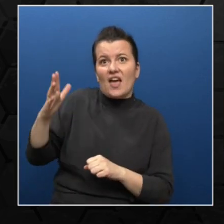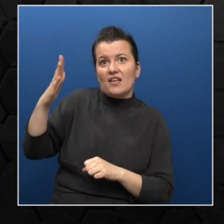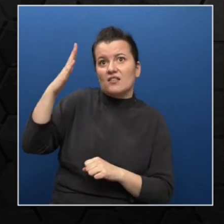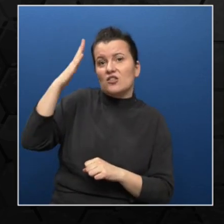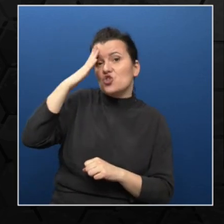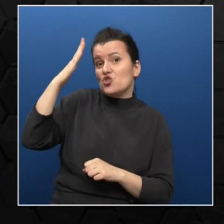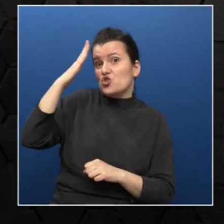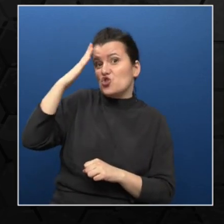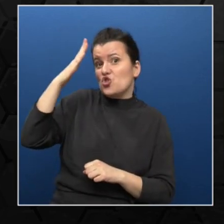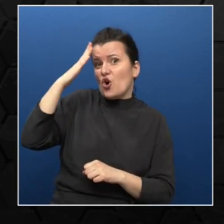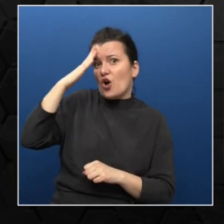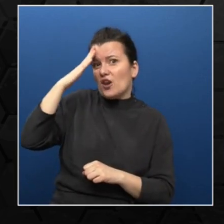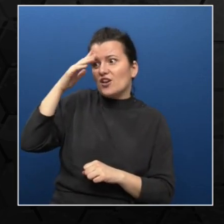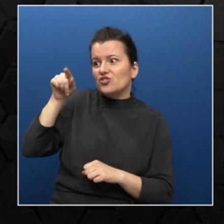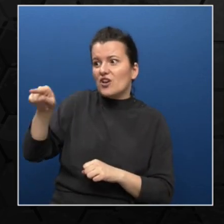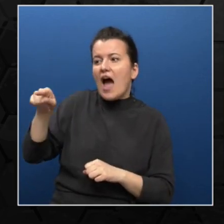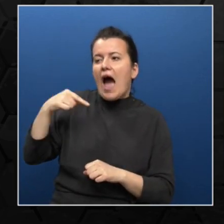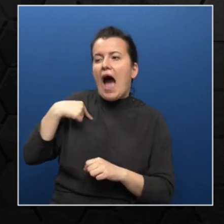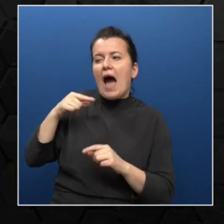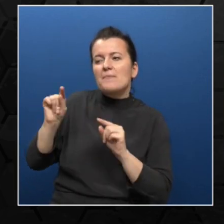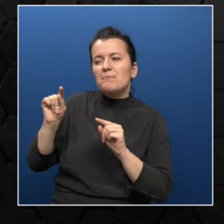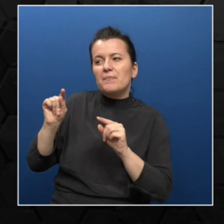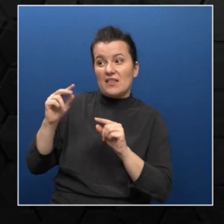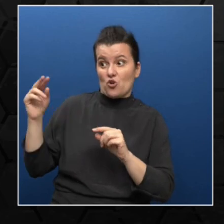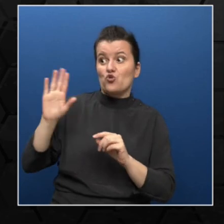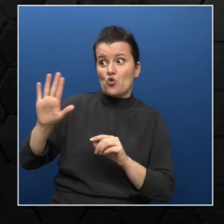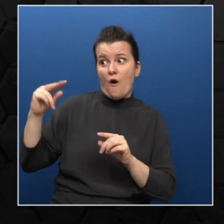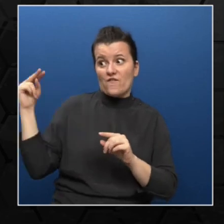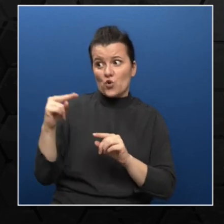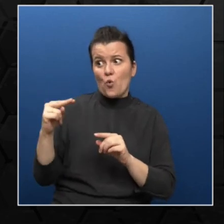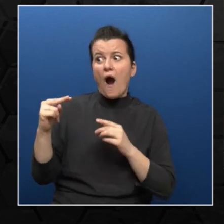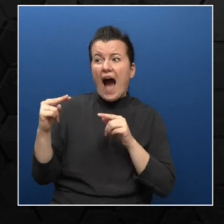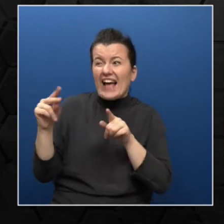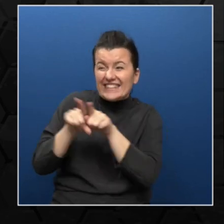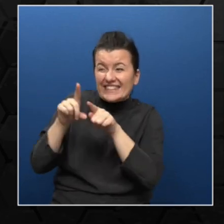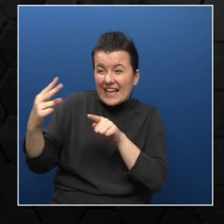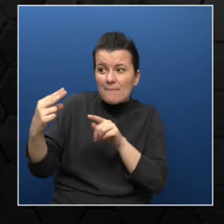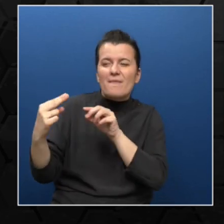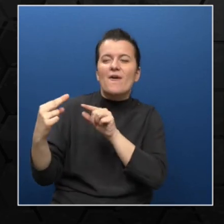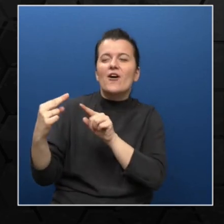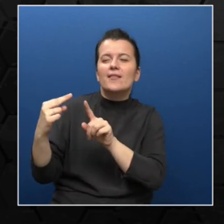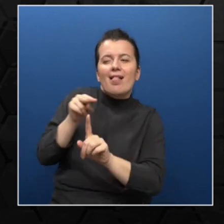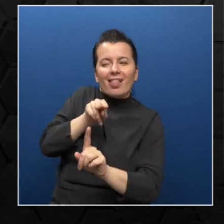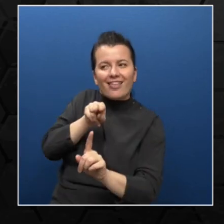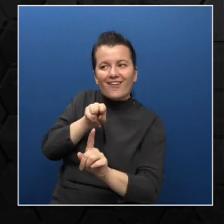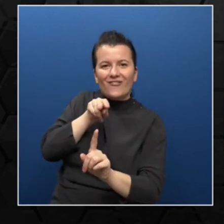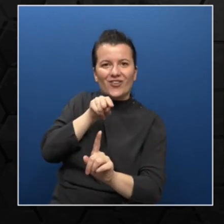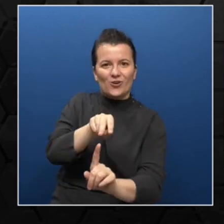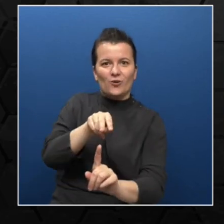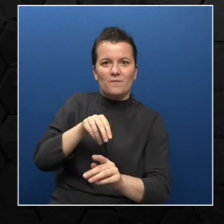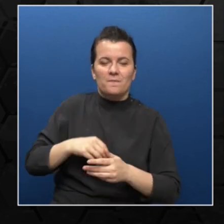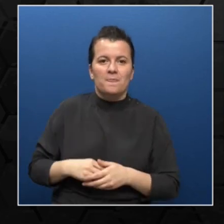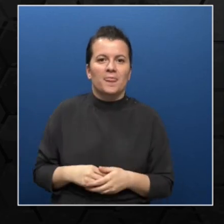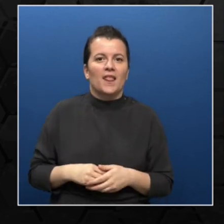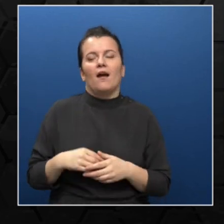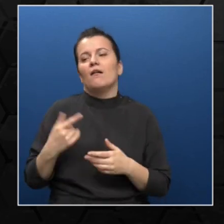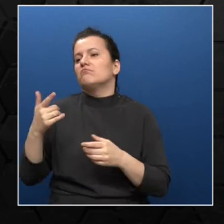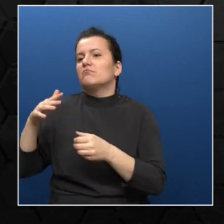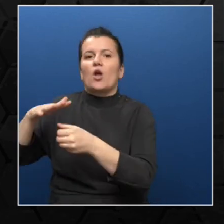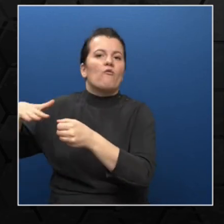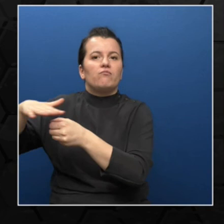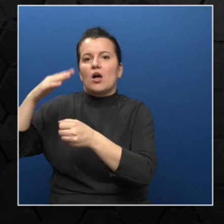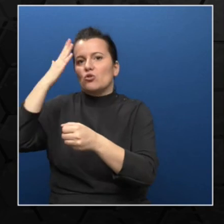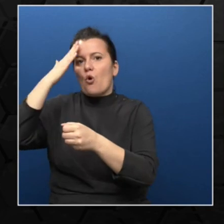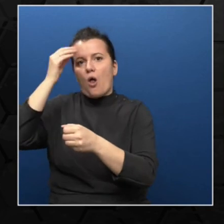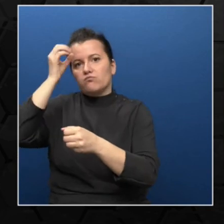a slightly different domain. So one of the things that you often see with research is you apply one domain, one set of knowledge in